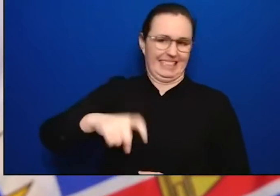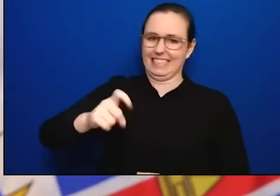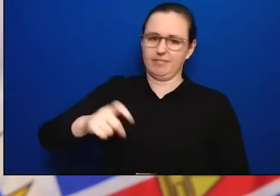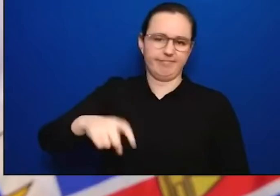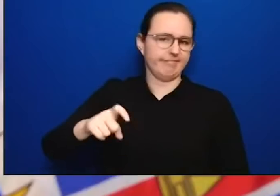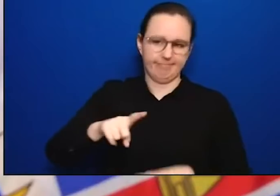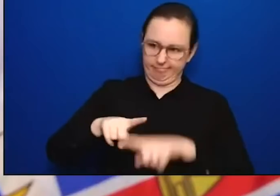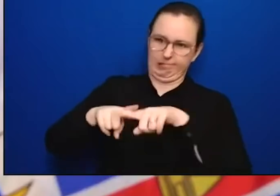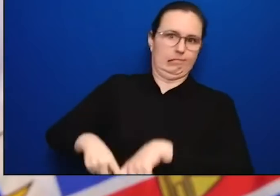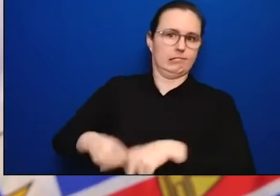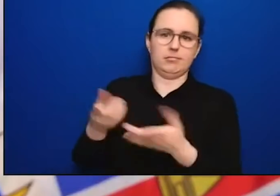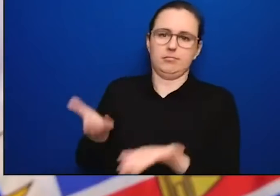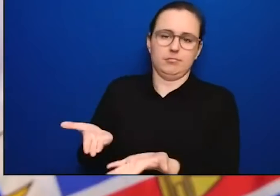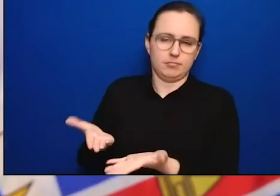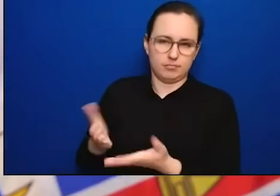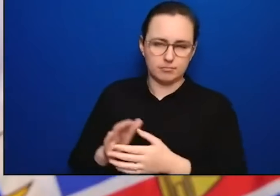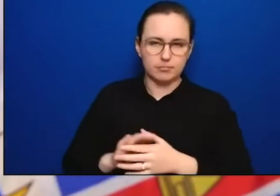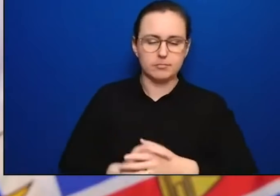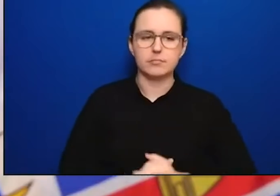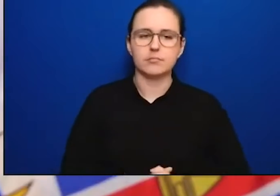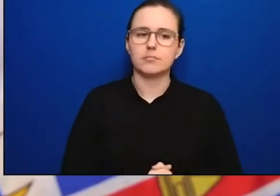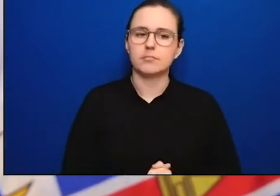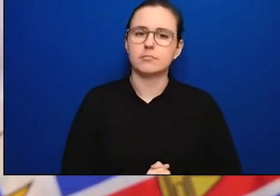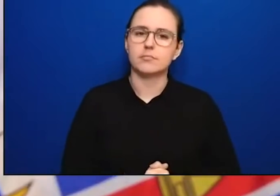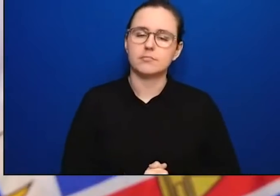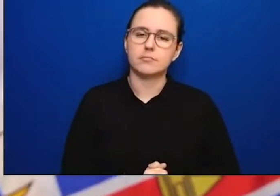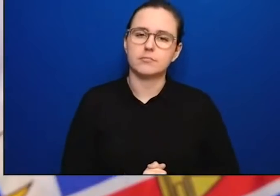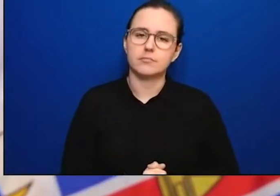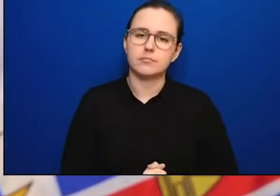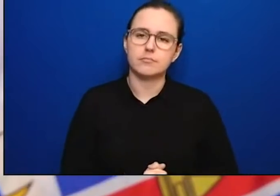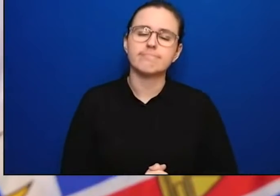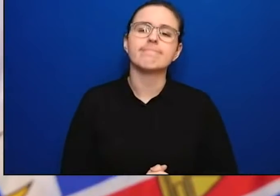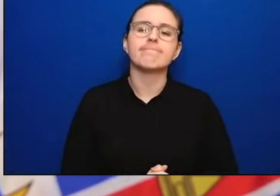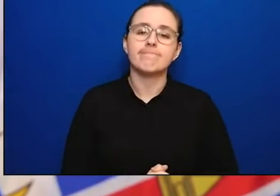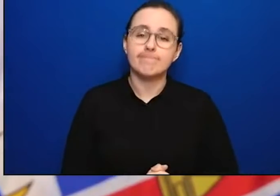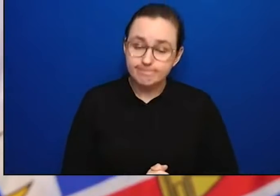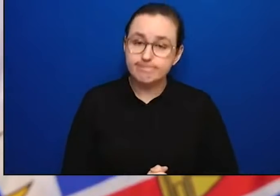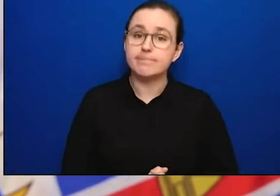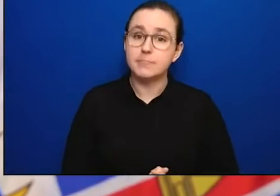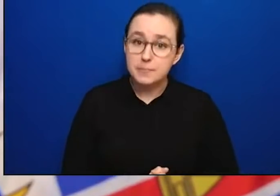necessary. But right now, it is one of those important tools that we have.